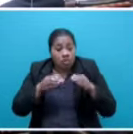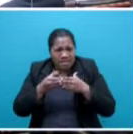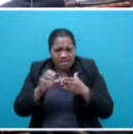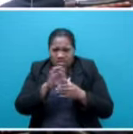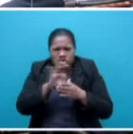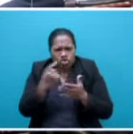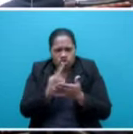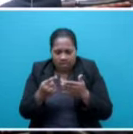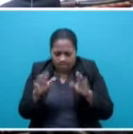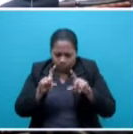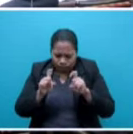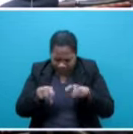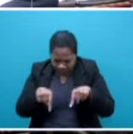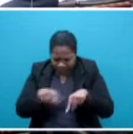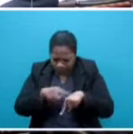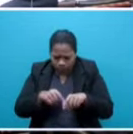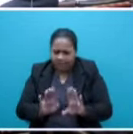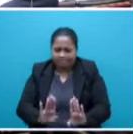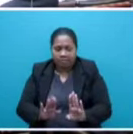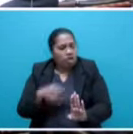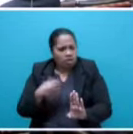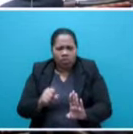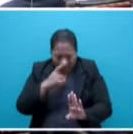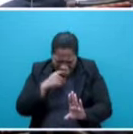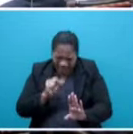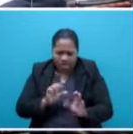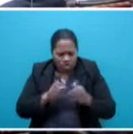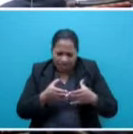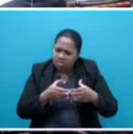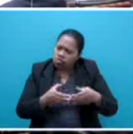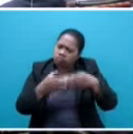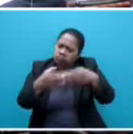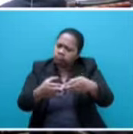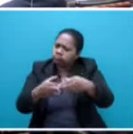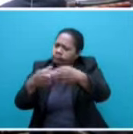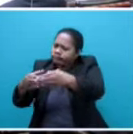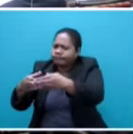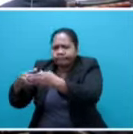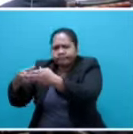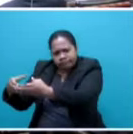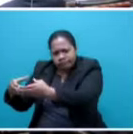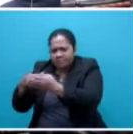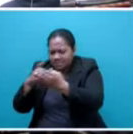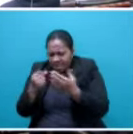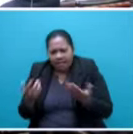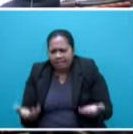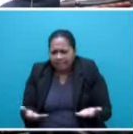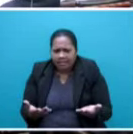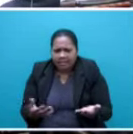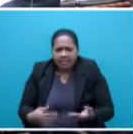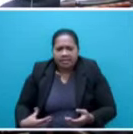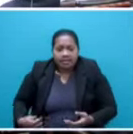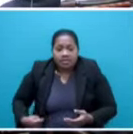can sit anywhere in Fiji they like, where they take the committees, they take Parliament to the people. So it is obviously incorrect